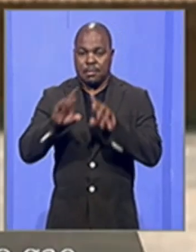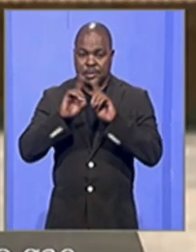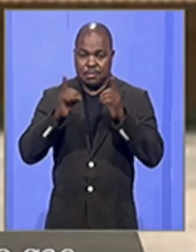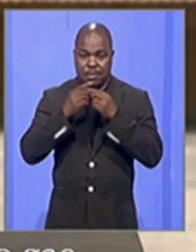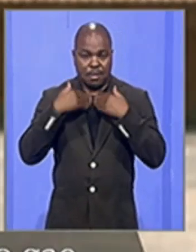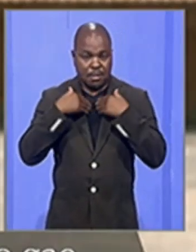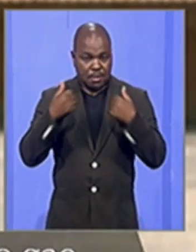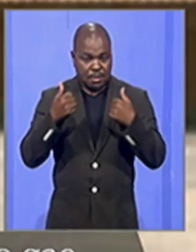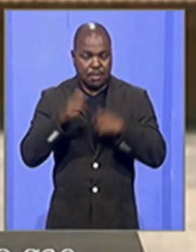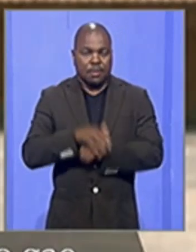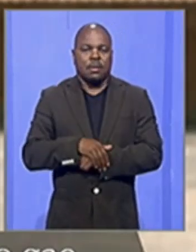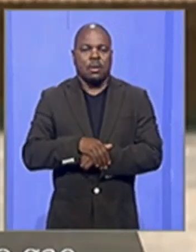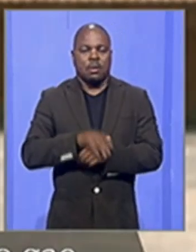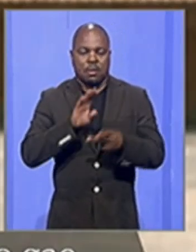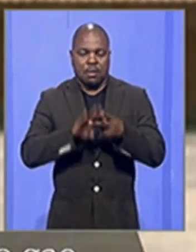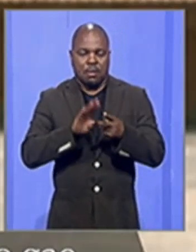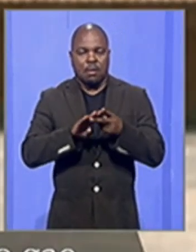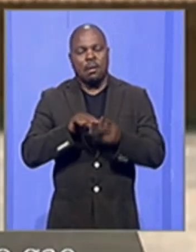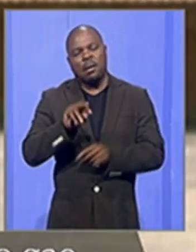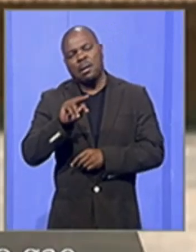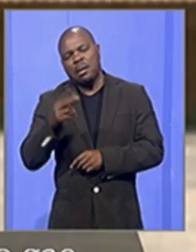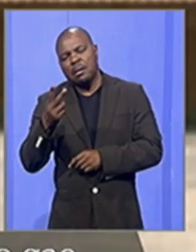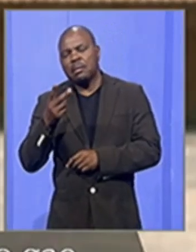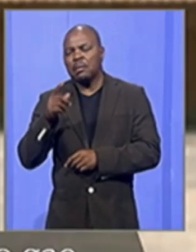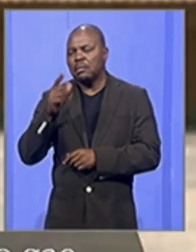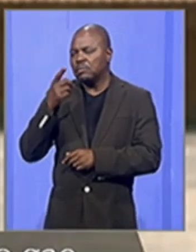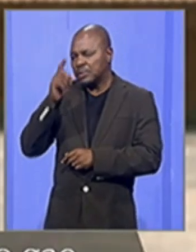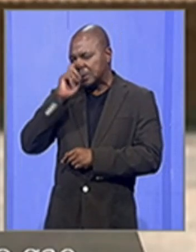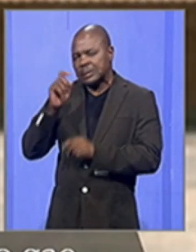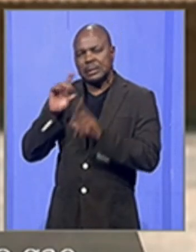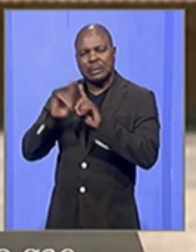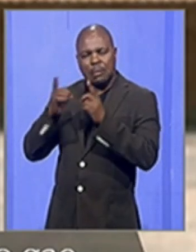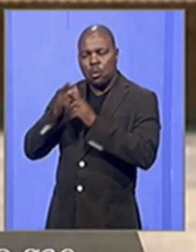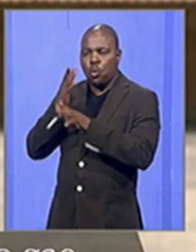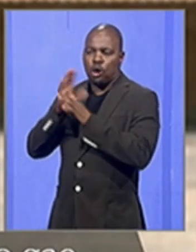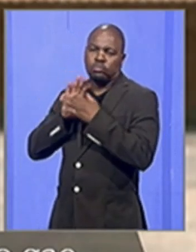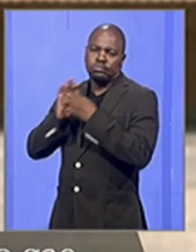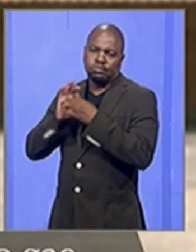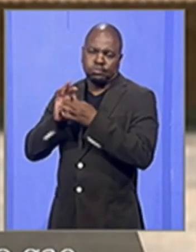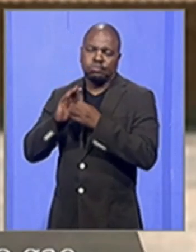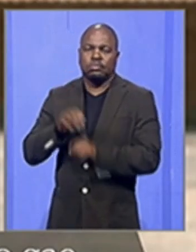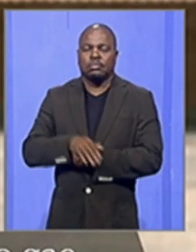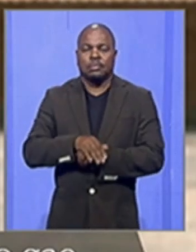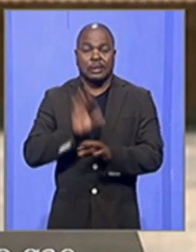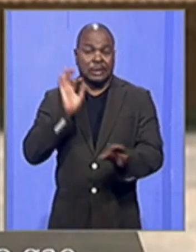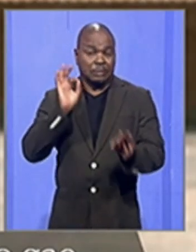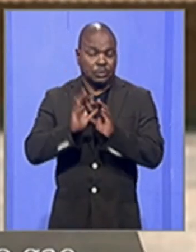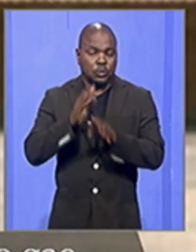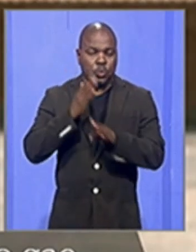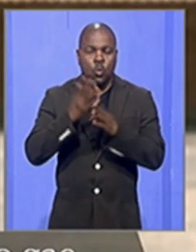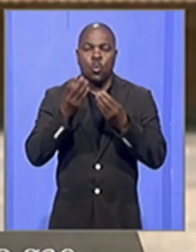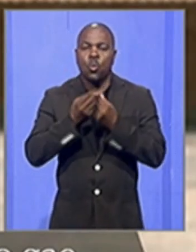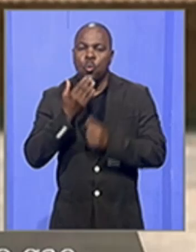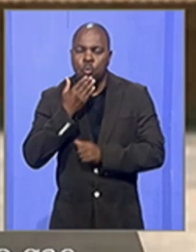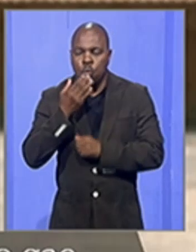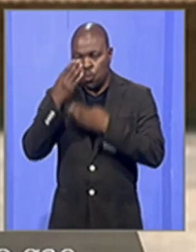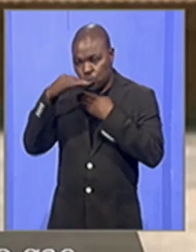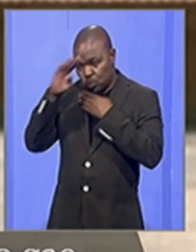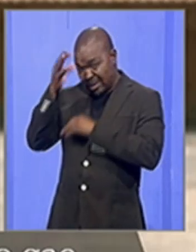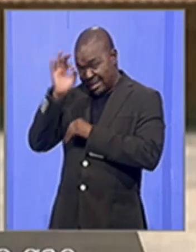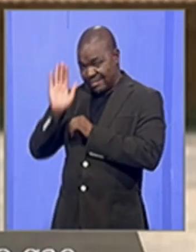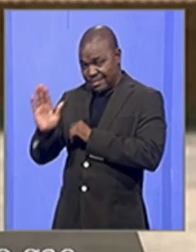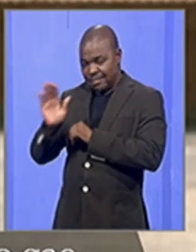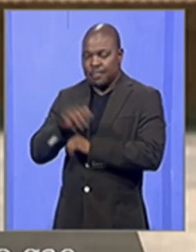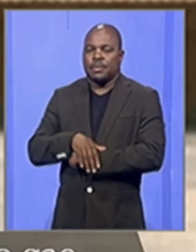of Health, working with all other sister departments, and more especially working with the Botswana